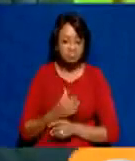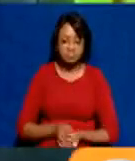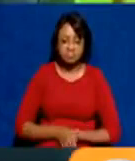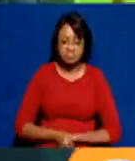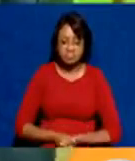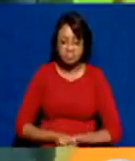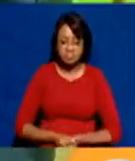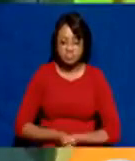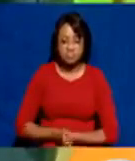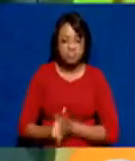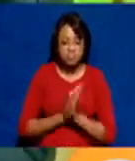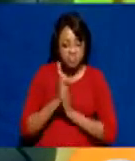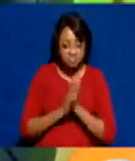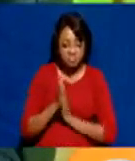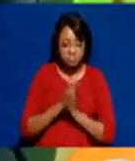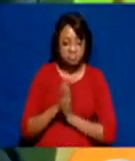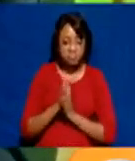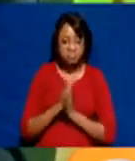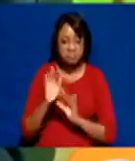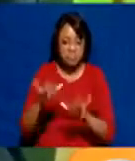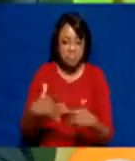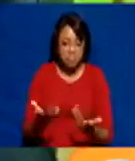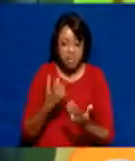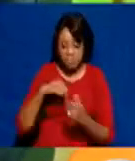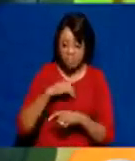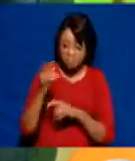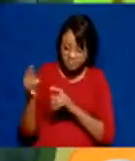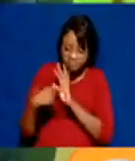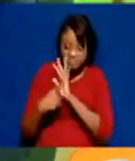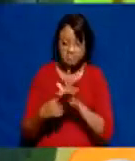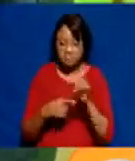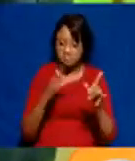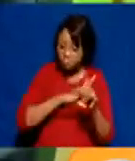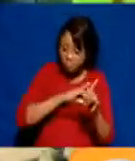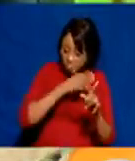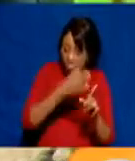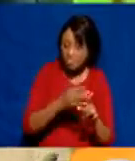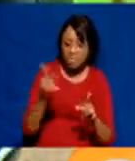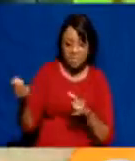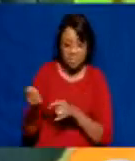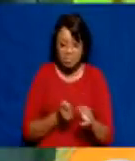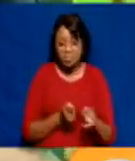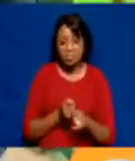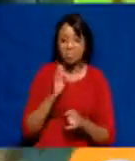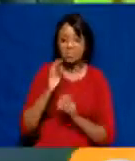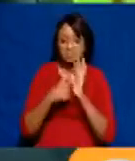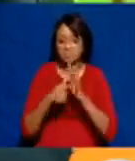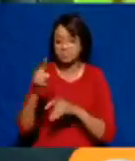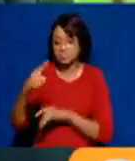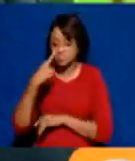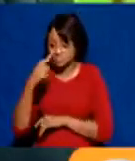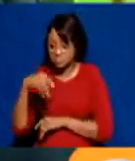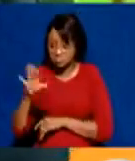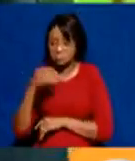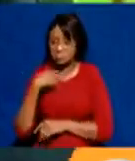collector, was if we incentivized, right? So we built a tool that allows the household who is doing this work to be rewarded, yeah, so they're able to separate at source.